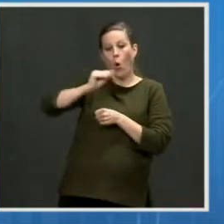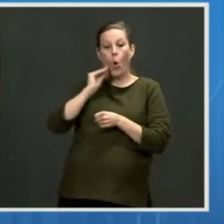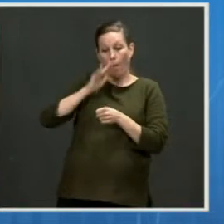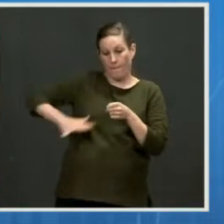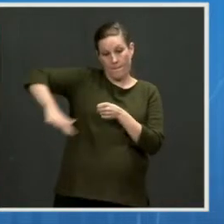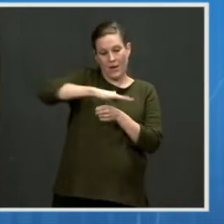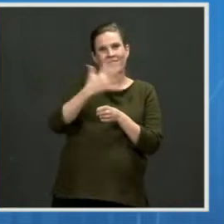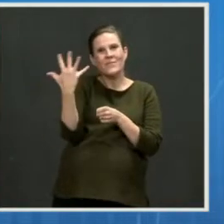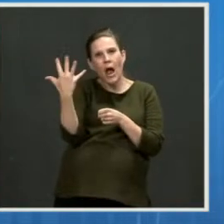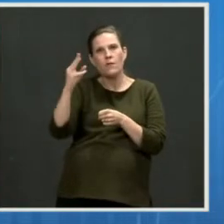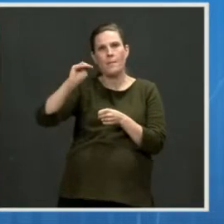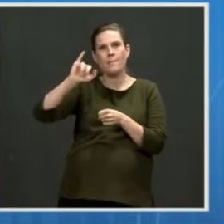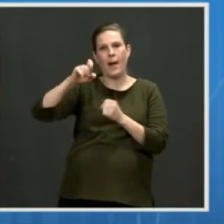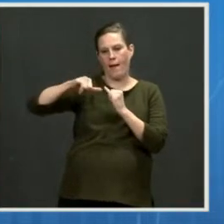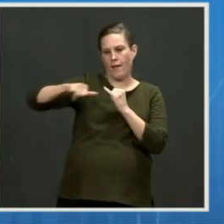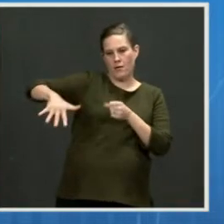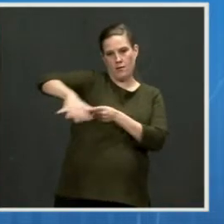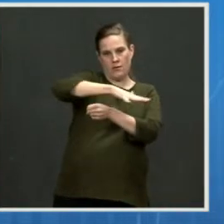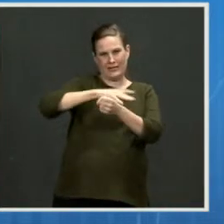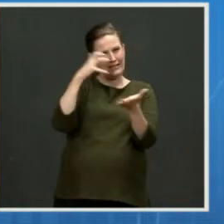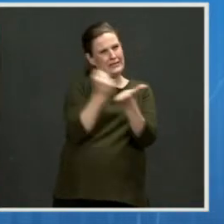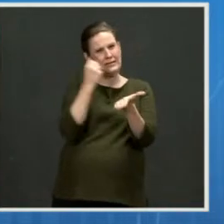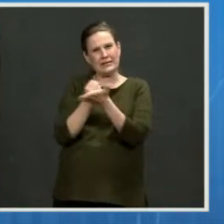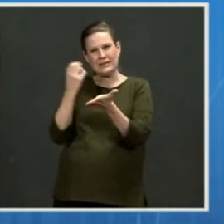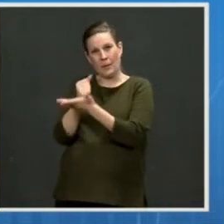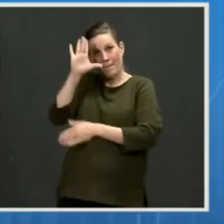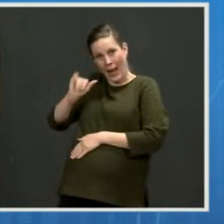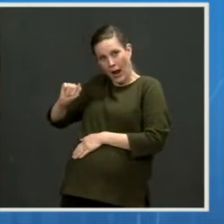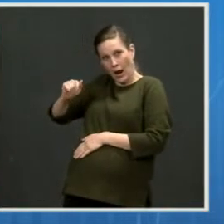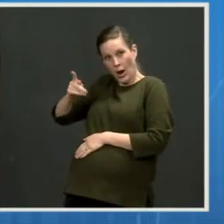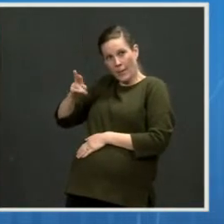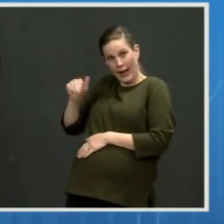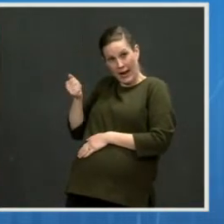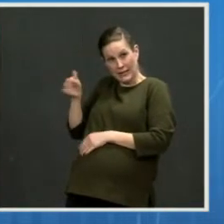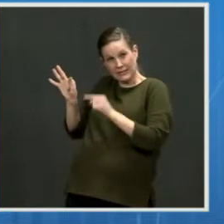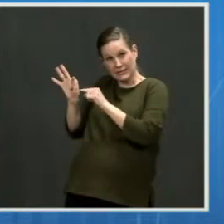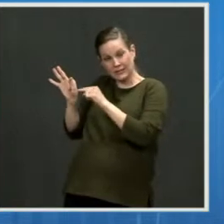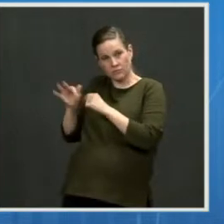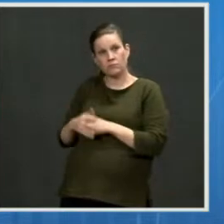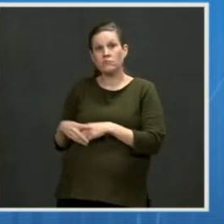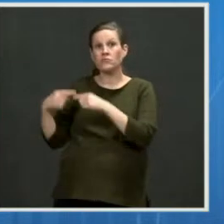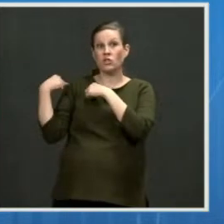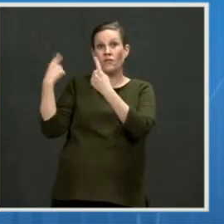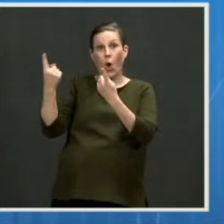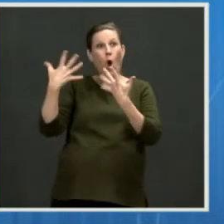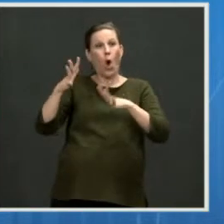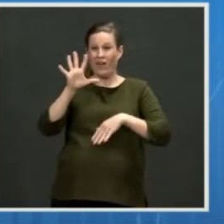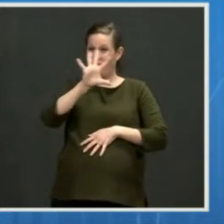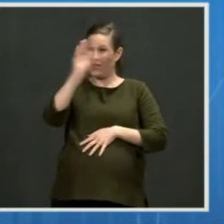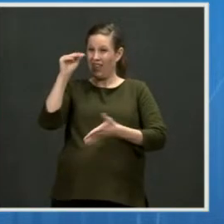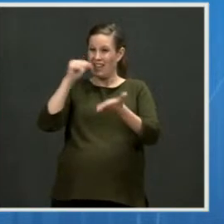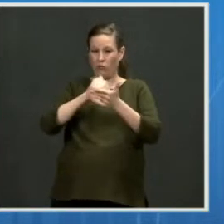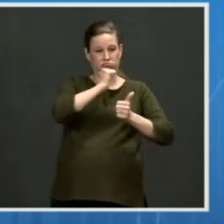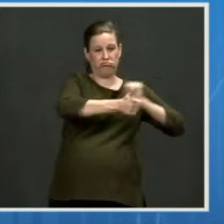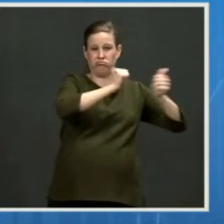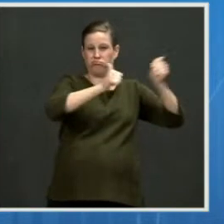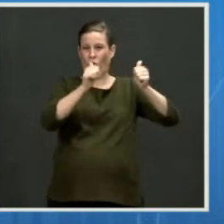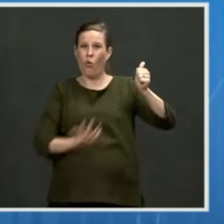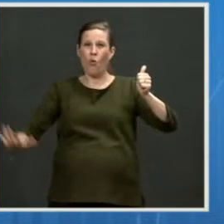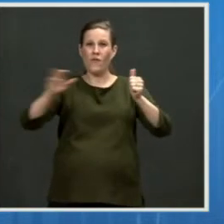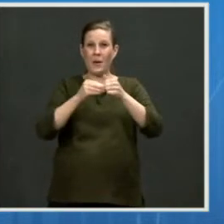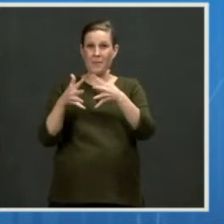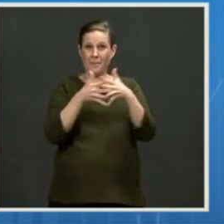Already, there are more than 50,000 vaccine sites across the country. Within 3 weeks, there will be